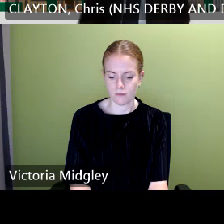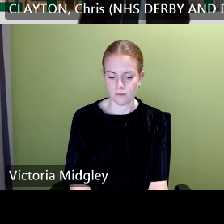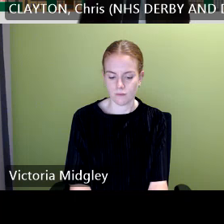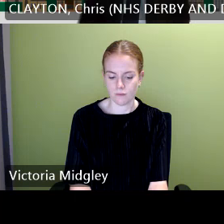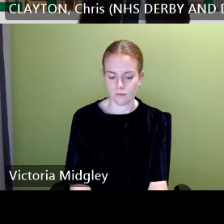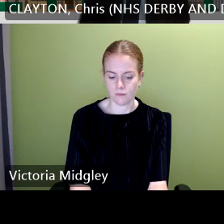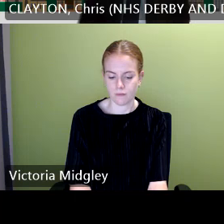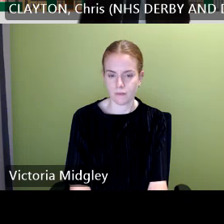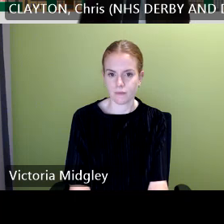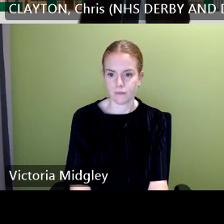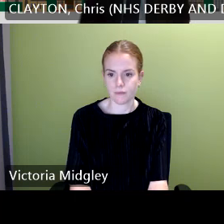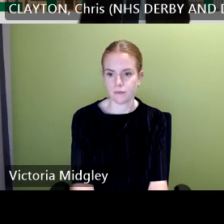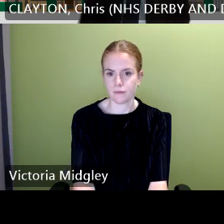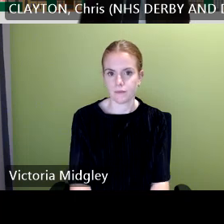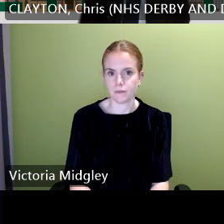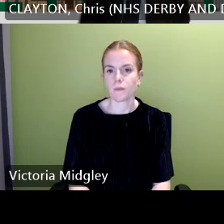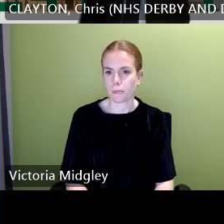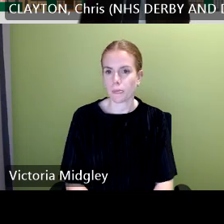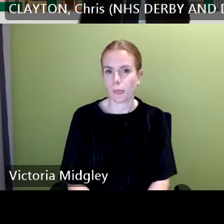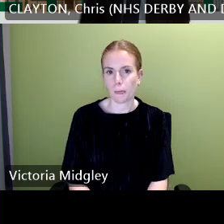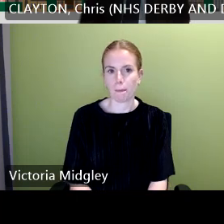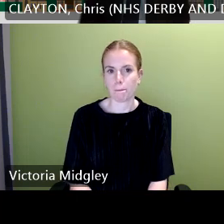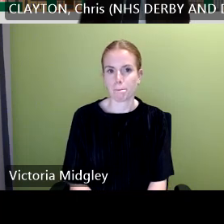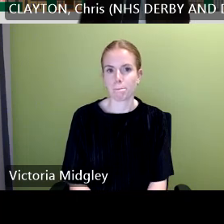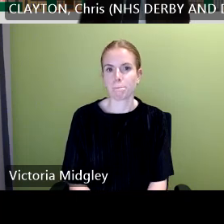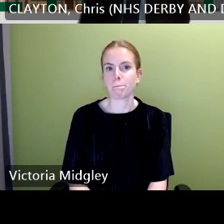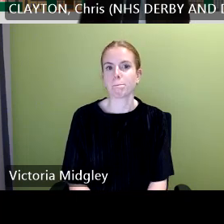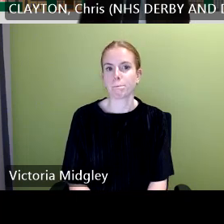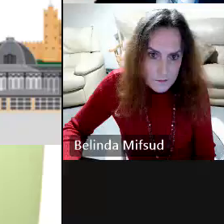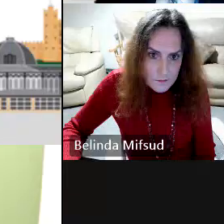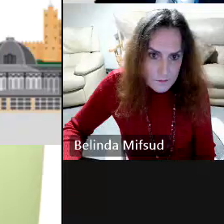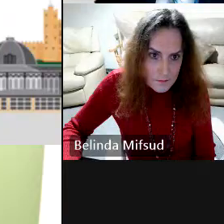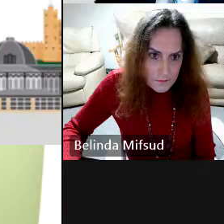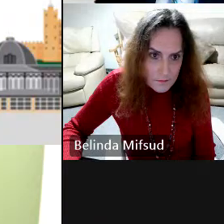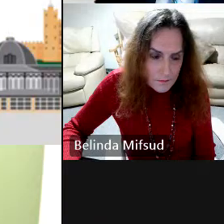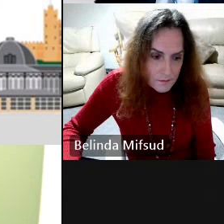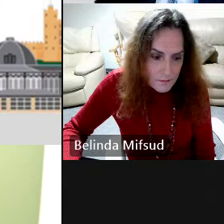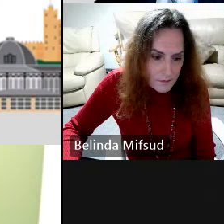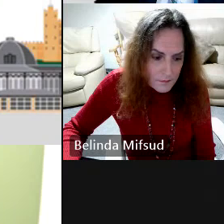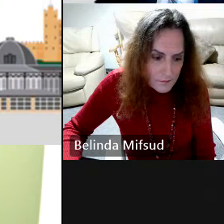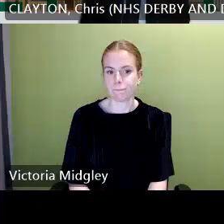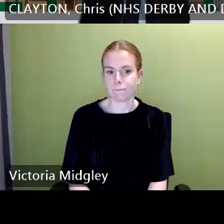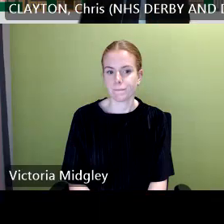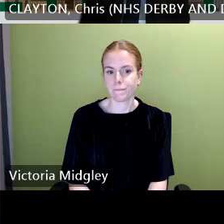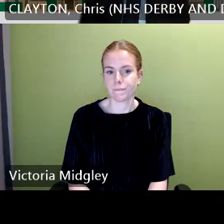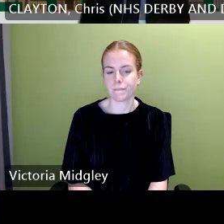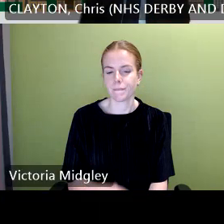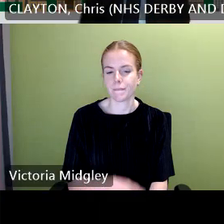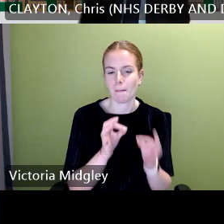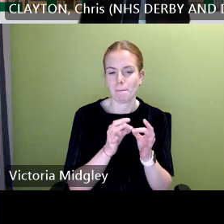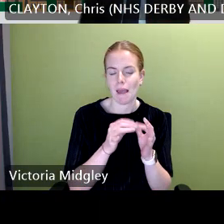I'm just going to pick up taking from my screen now, but it will just slip over to mine.